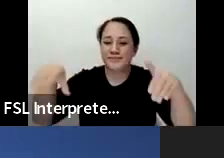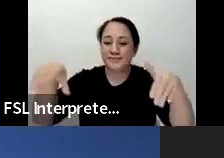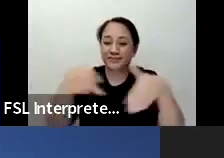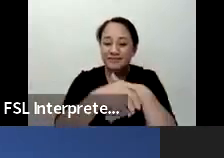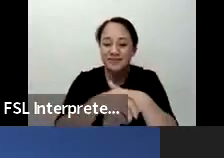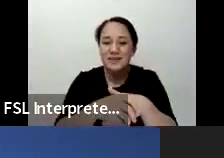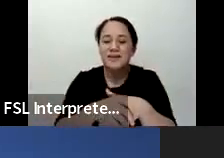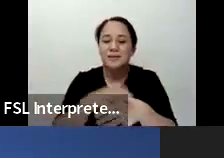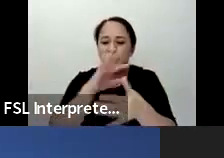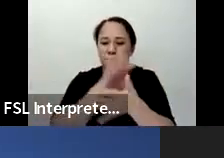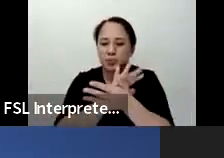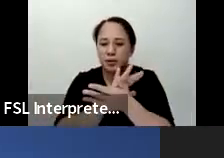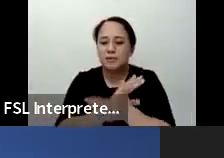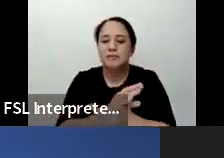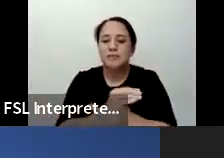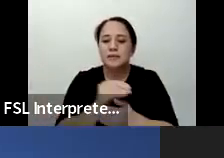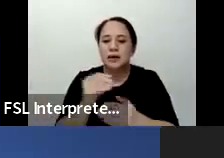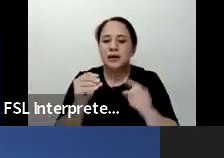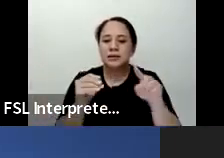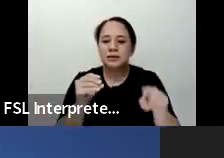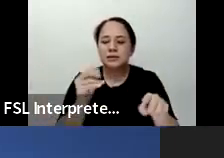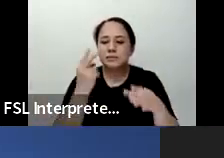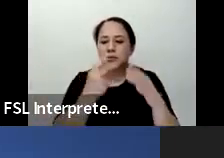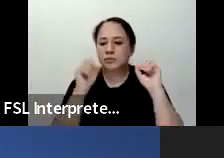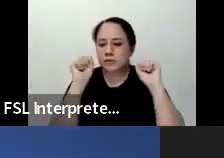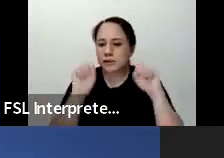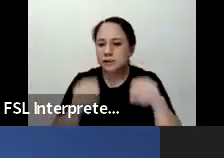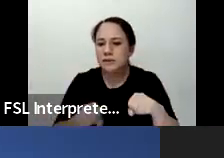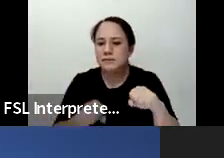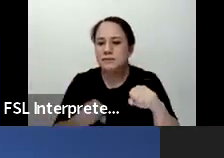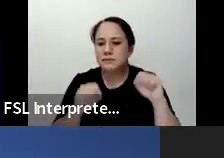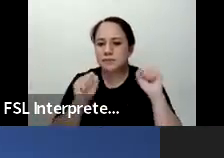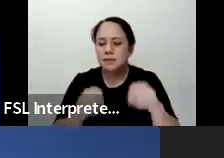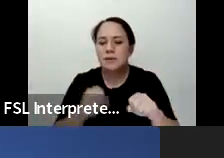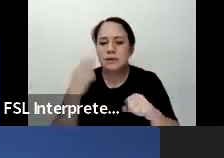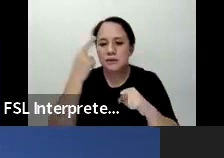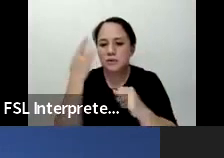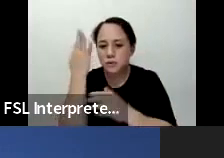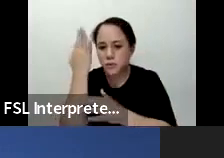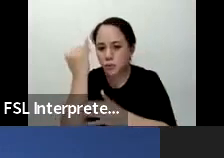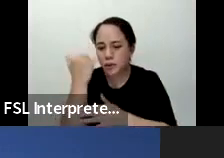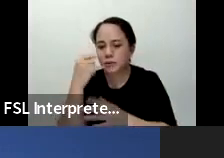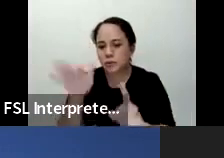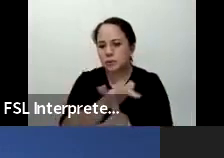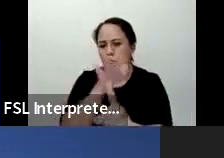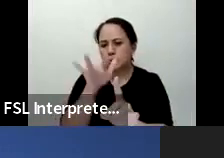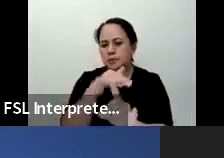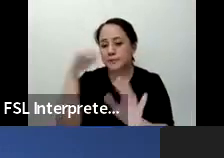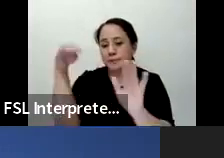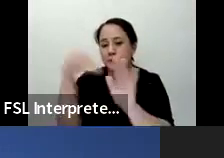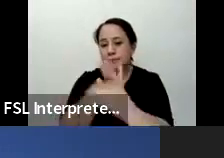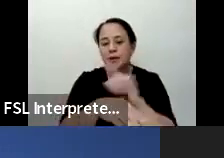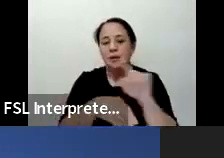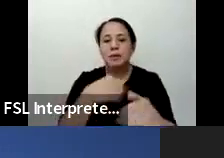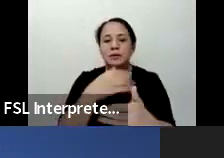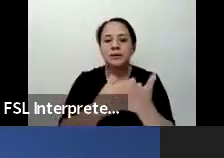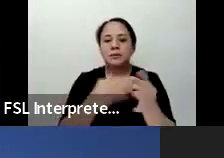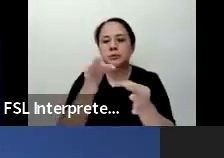of the pandemic, and also could be the reason why we can observe decrease in births because of some